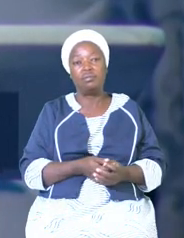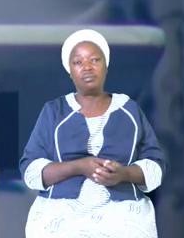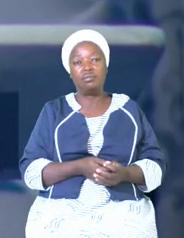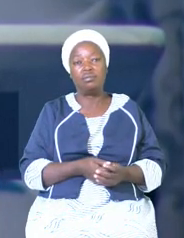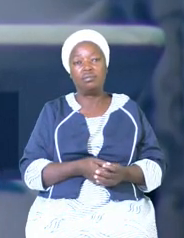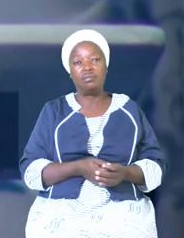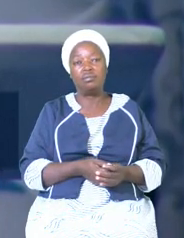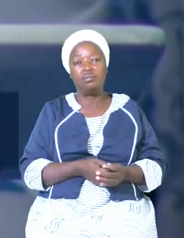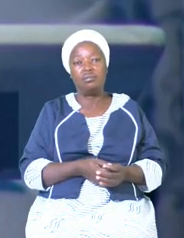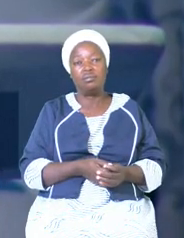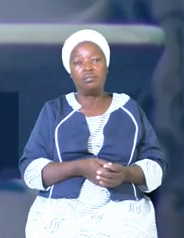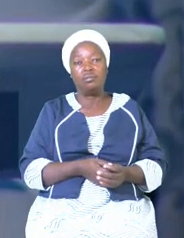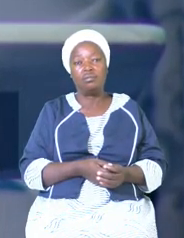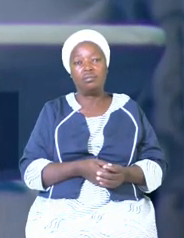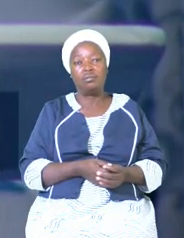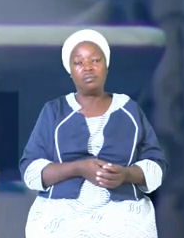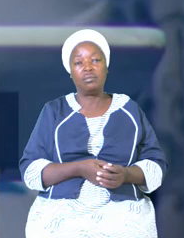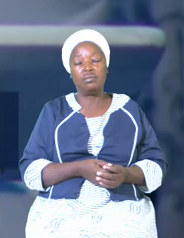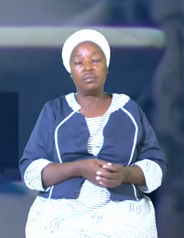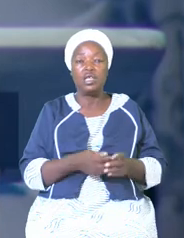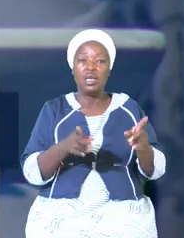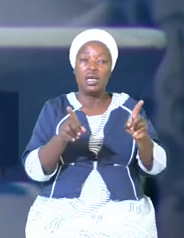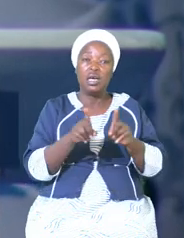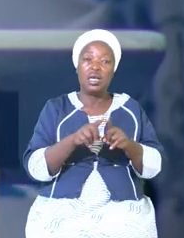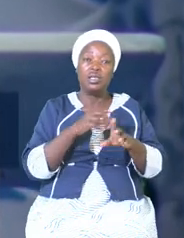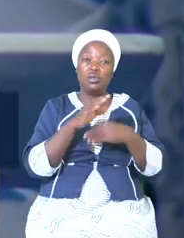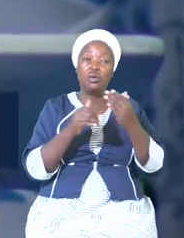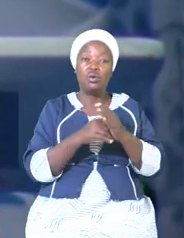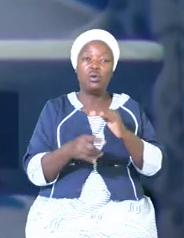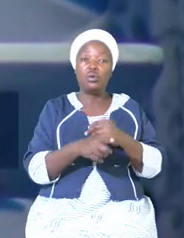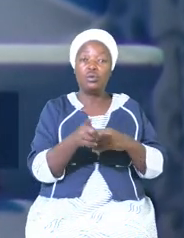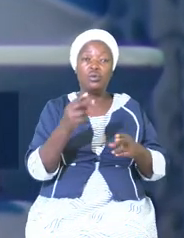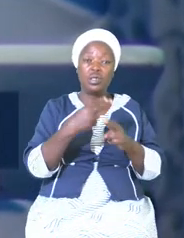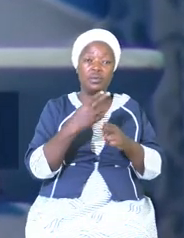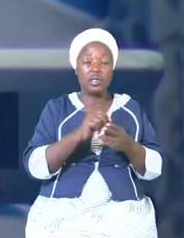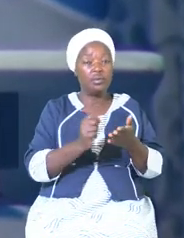And as the names are written and the forms are filled,